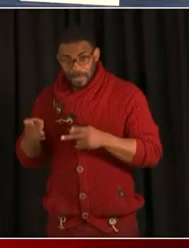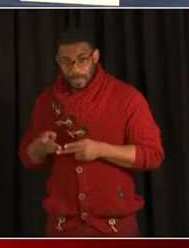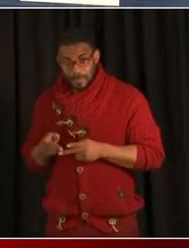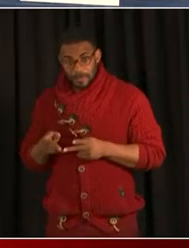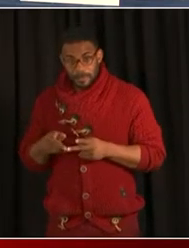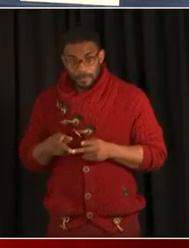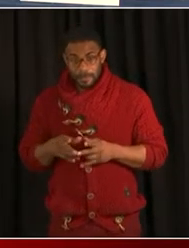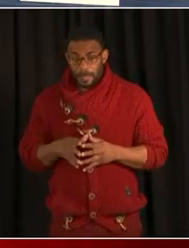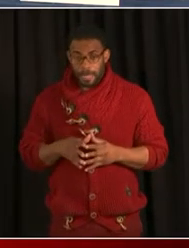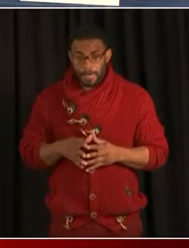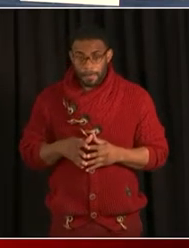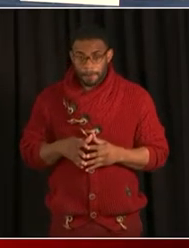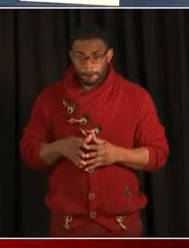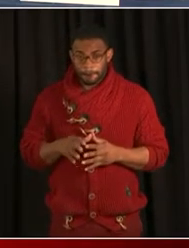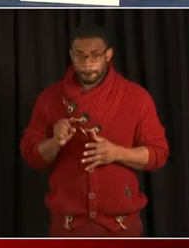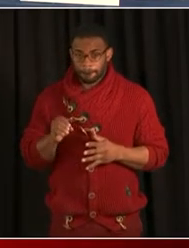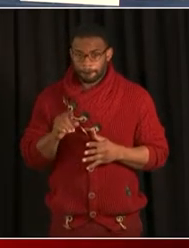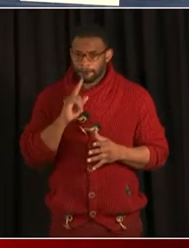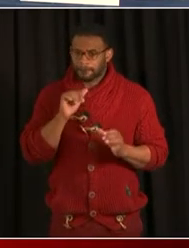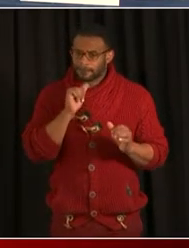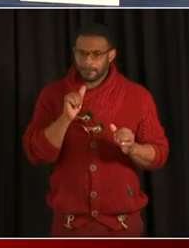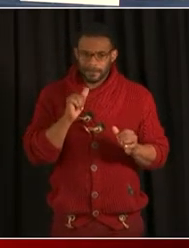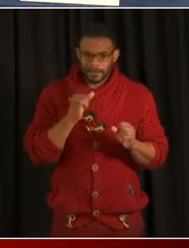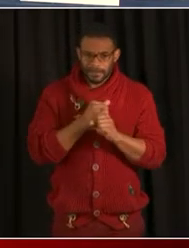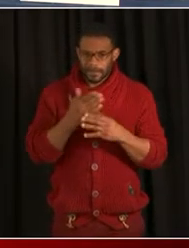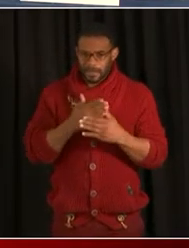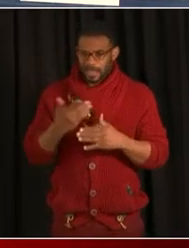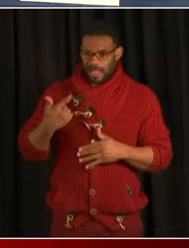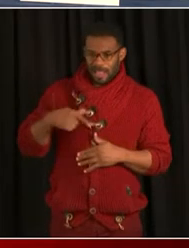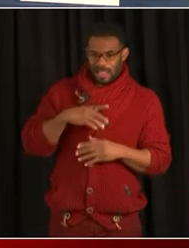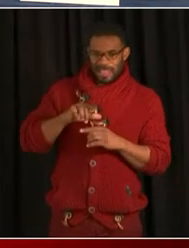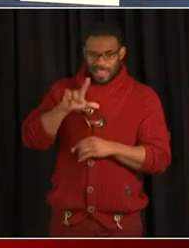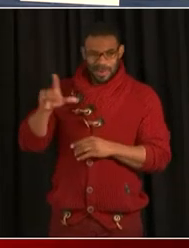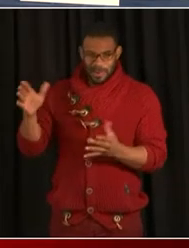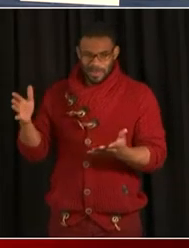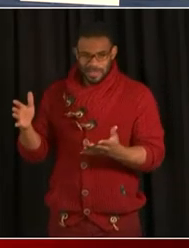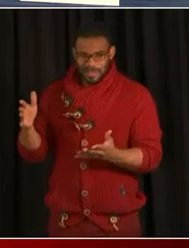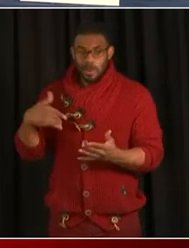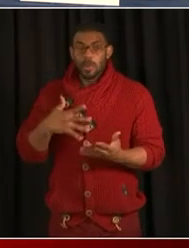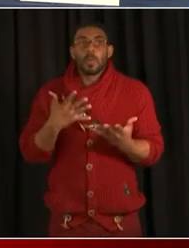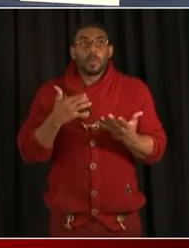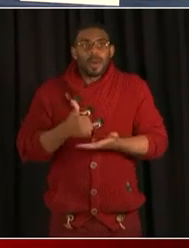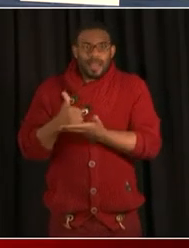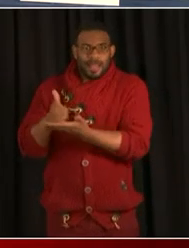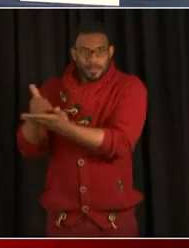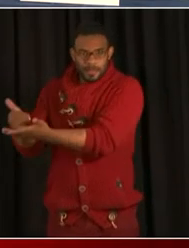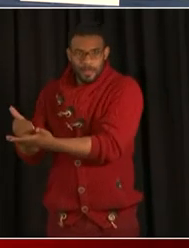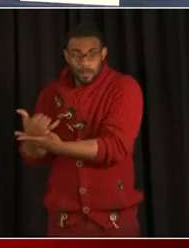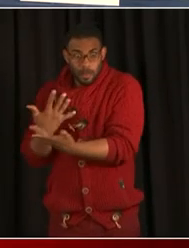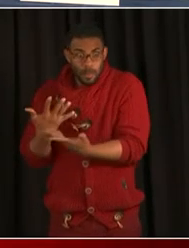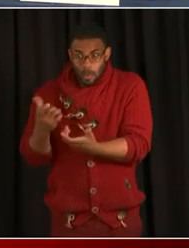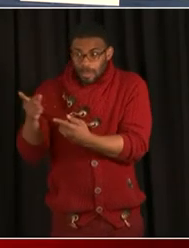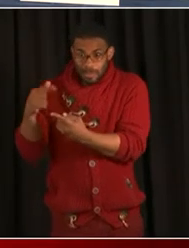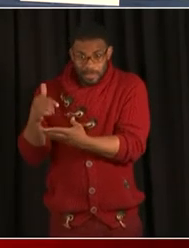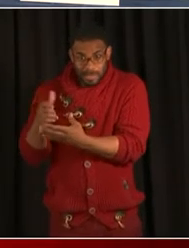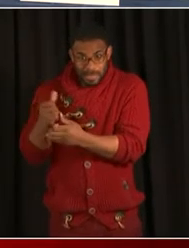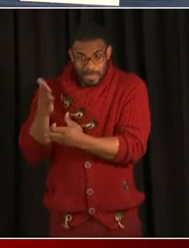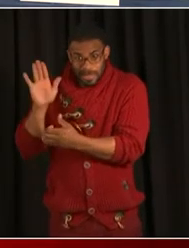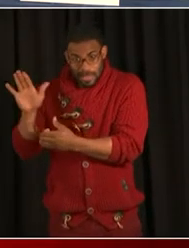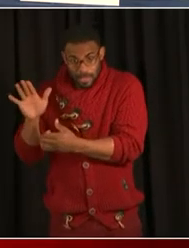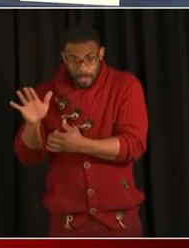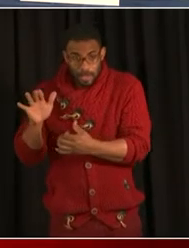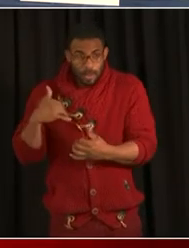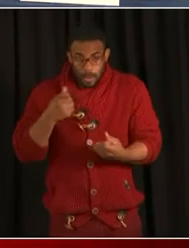place. So there's not a fight between us and the landlords. We want to help them. We want them to get